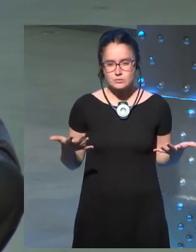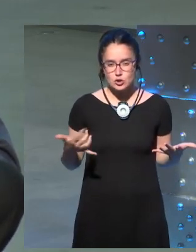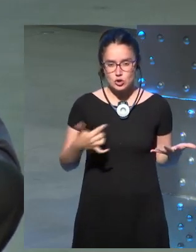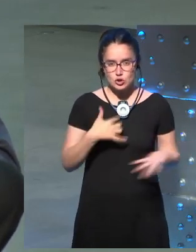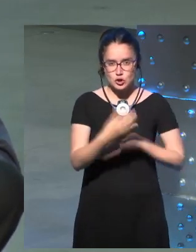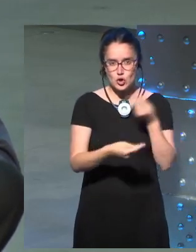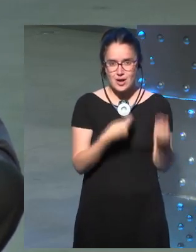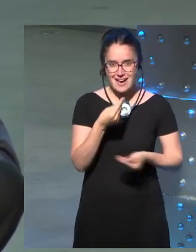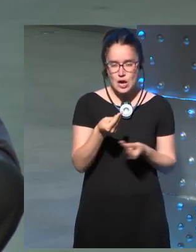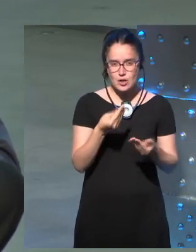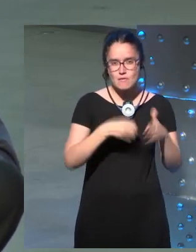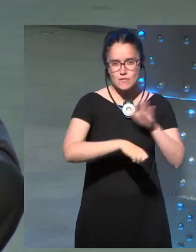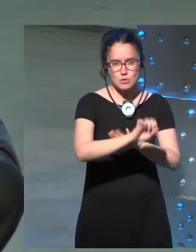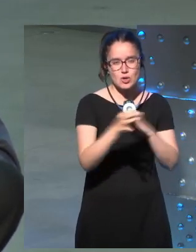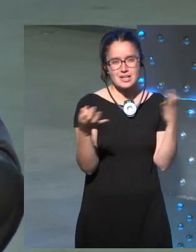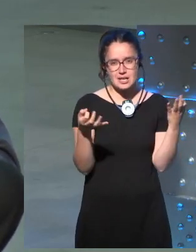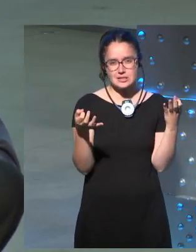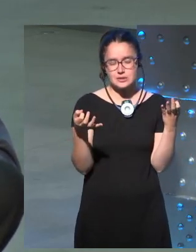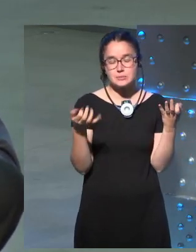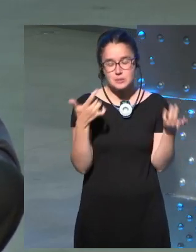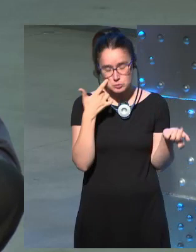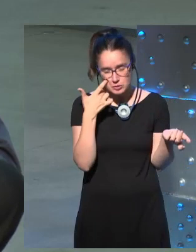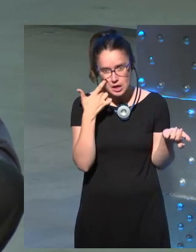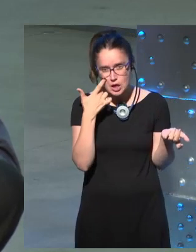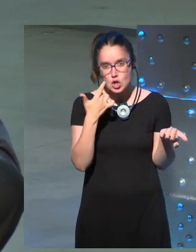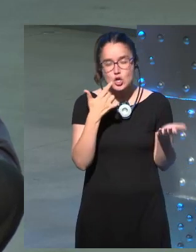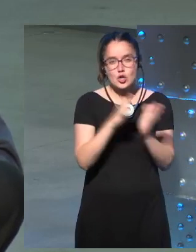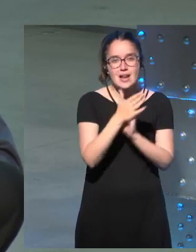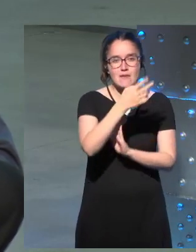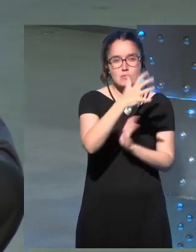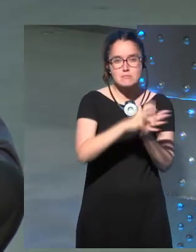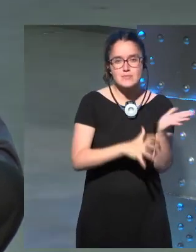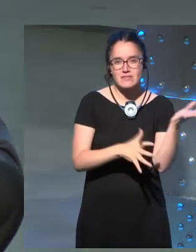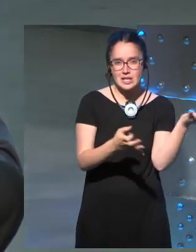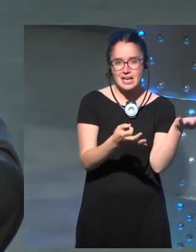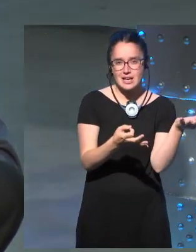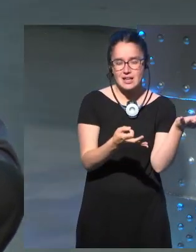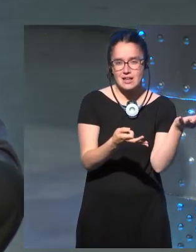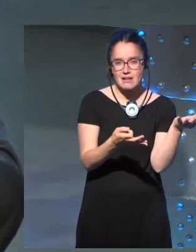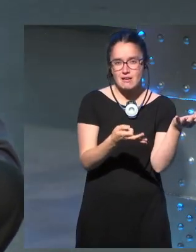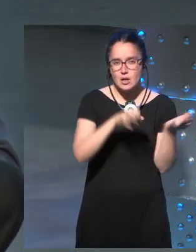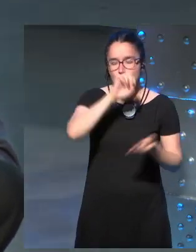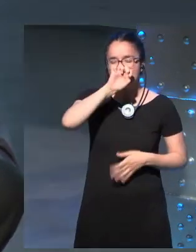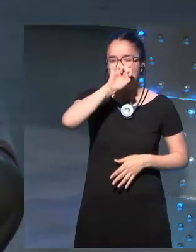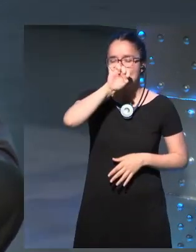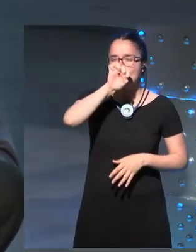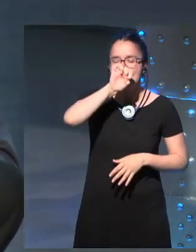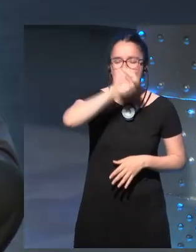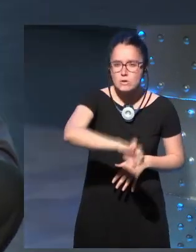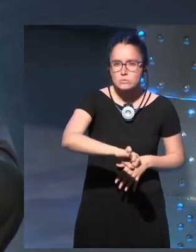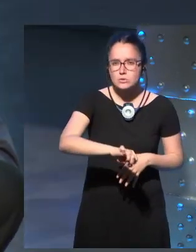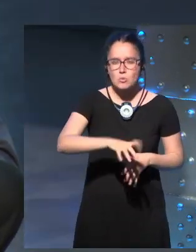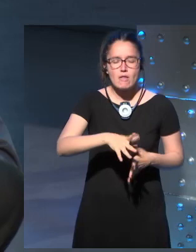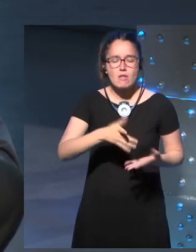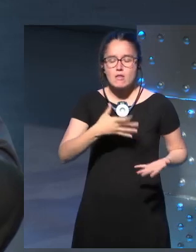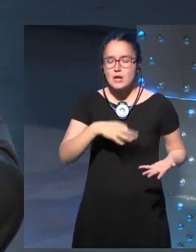is that being a football fan is at one level really stupid. It's really dumb